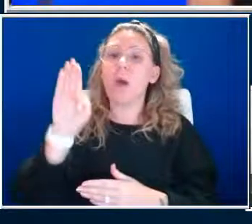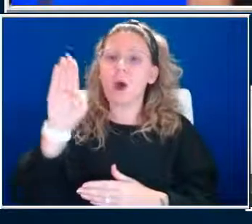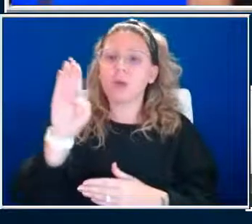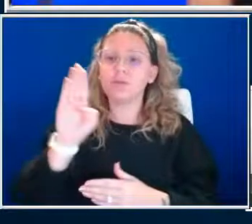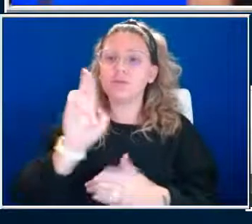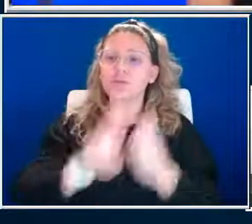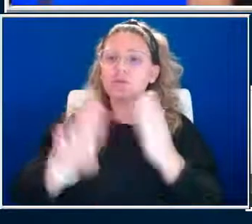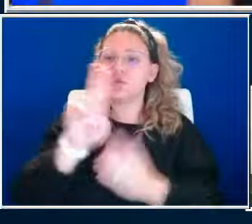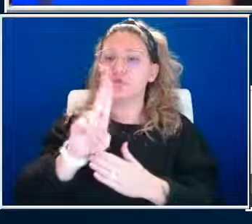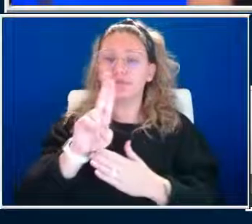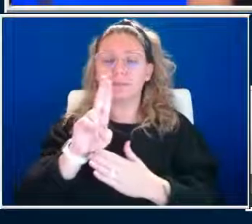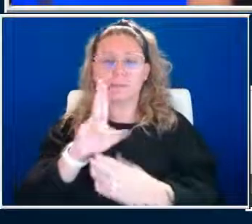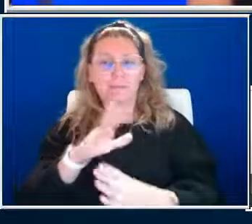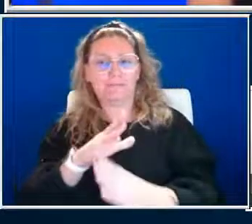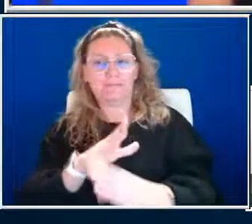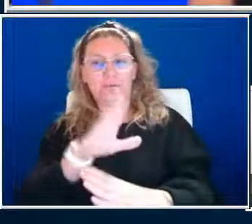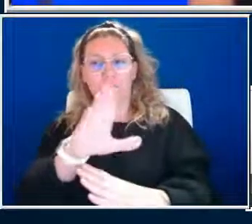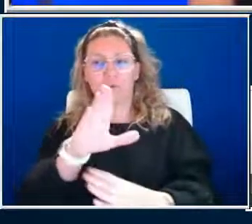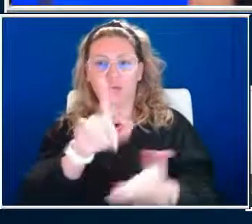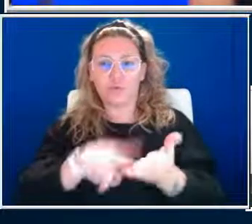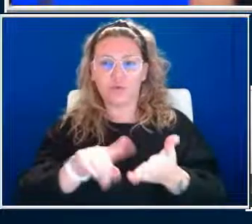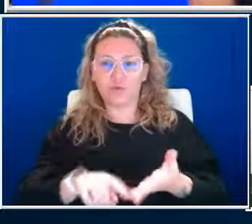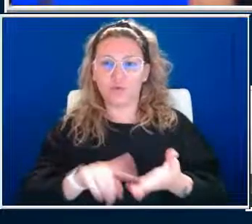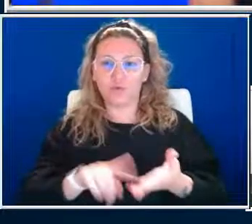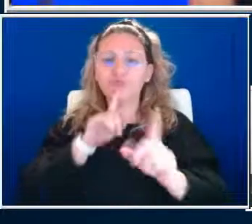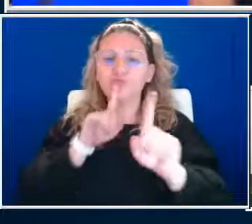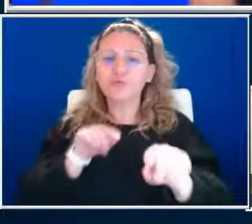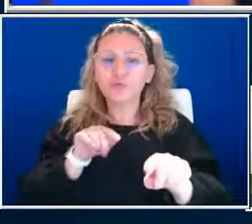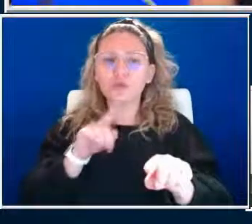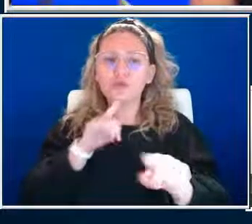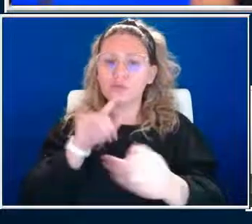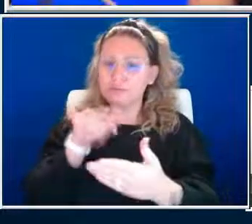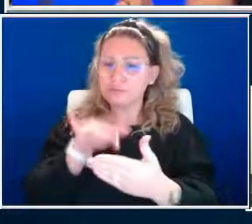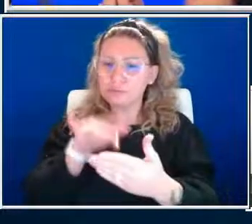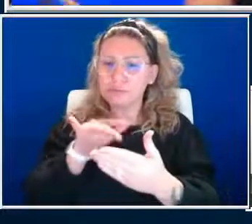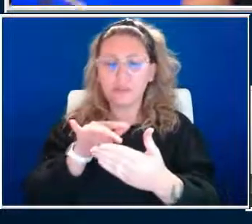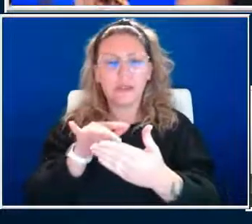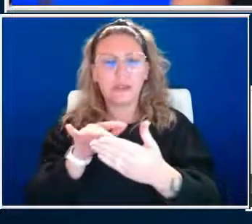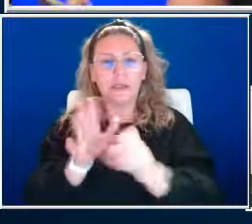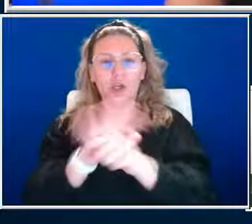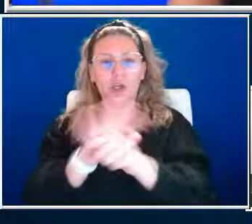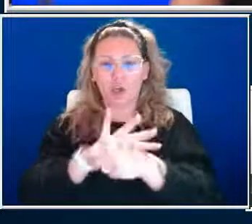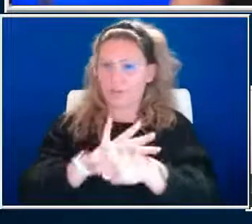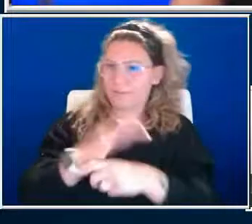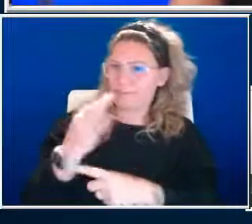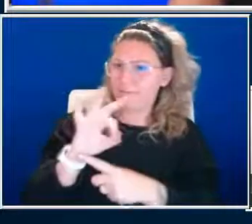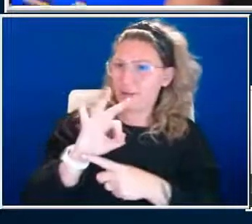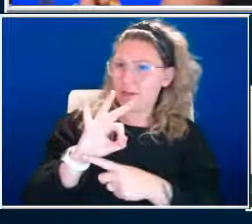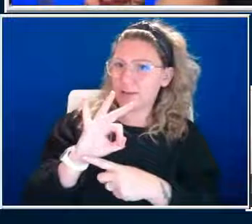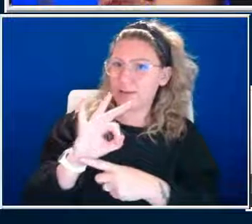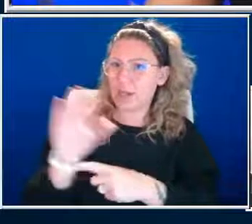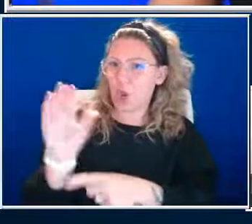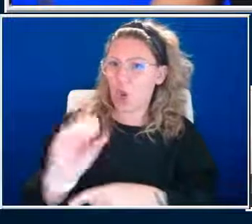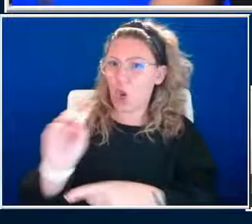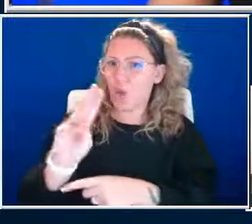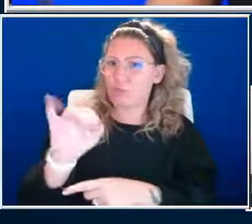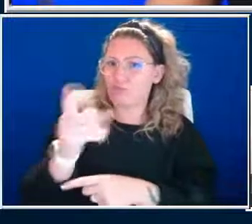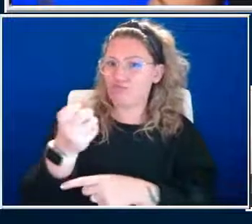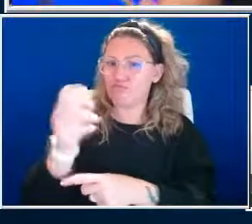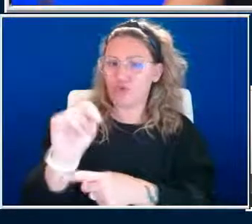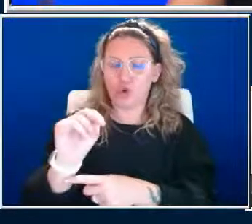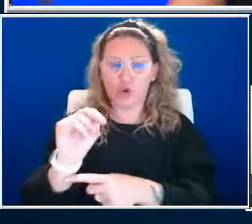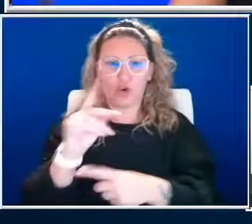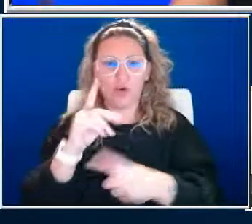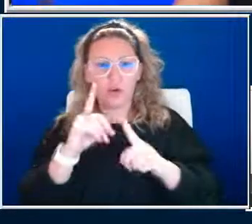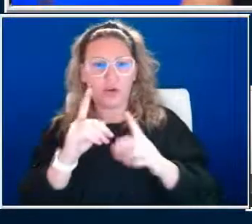its research after a report studying the COVID-19 Omicron variant's lower severe infection rate was met with criticism among